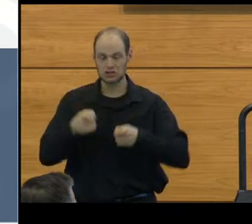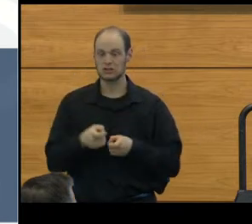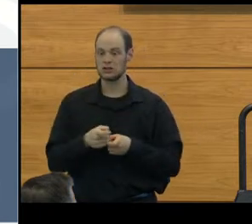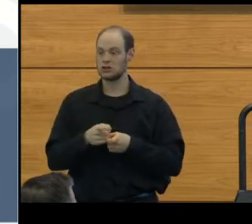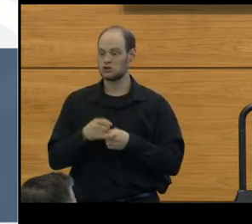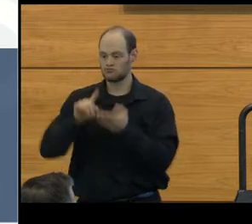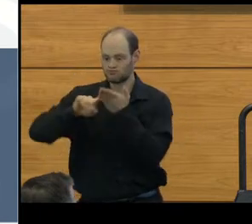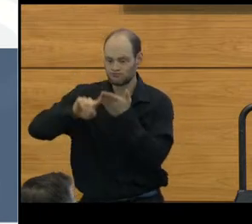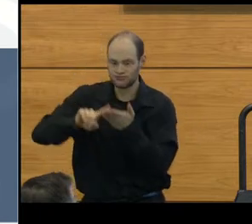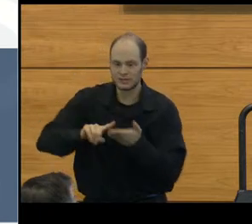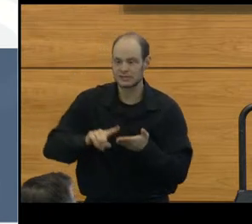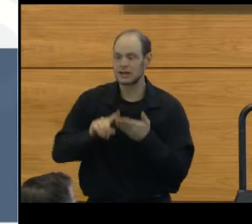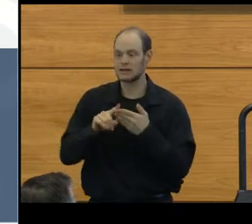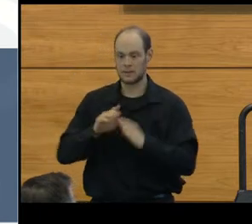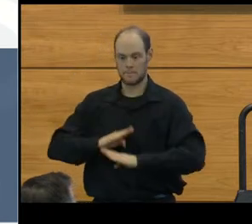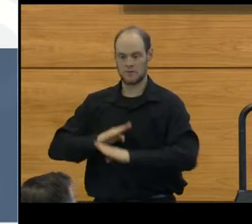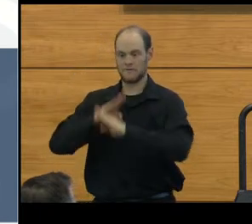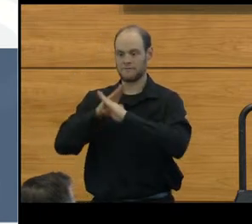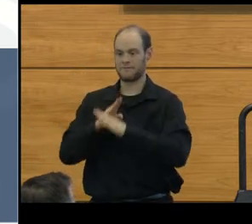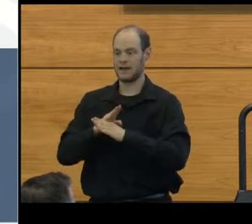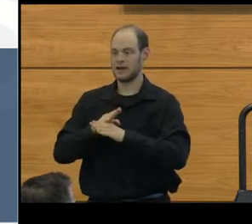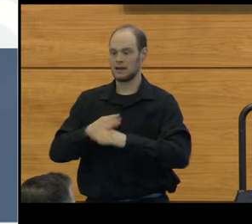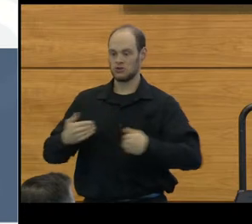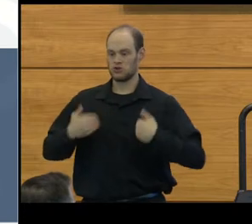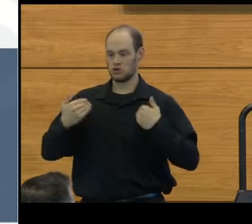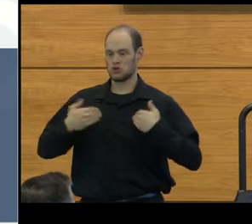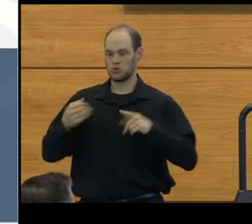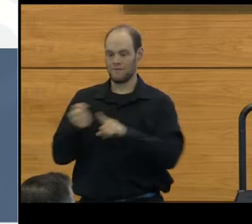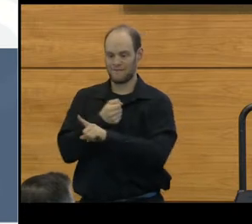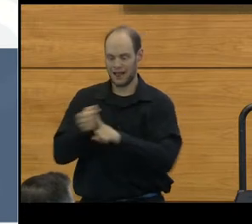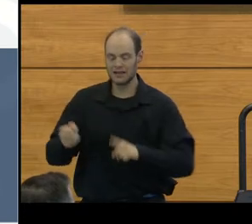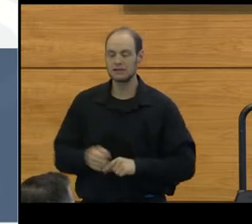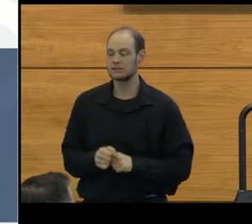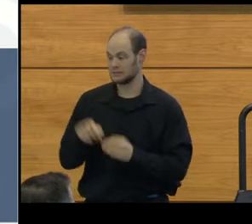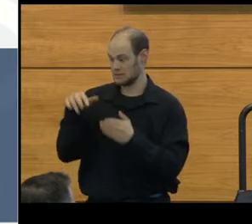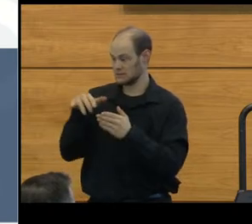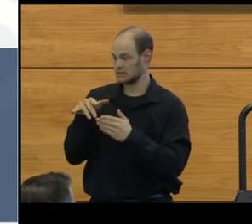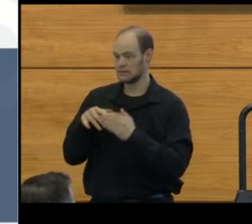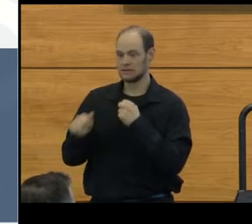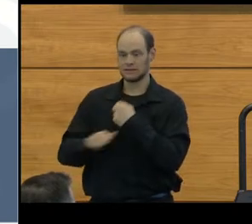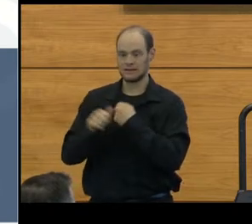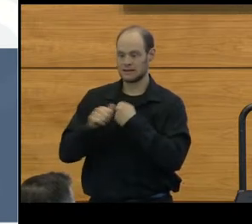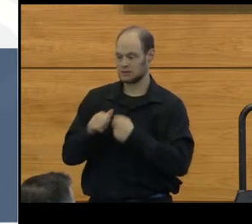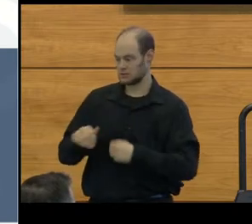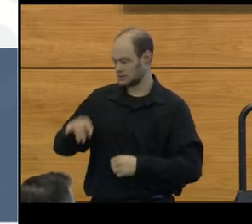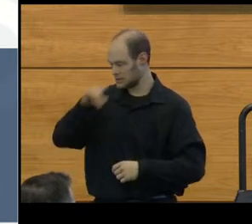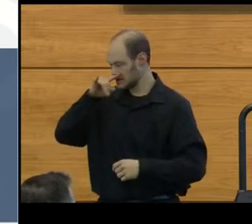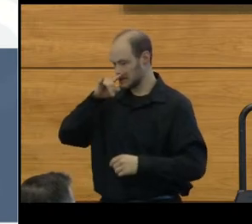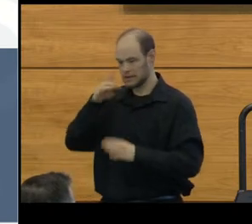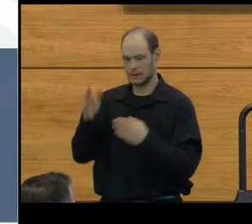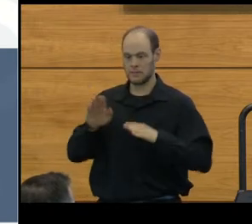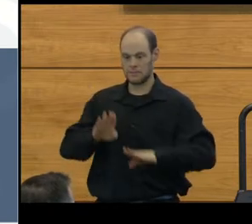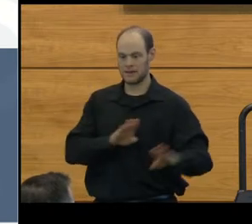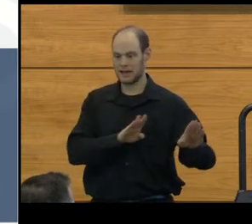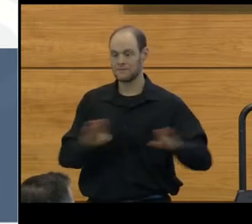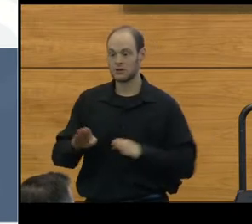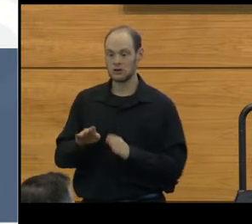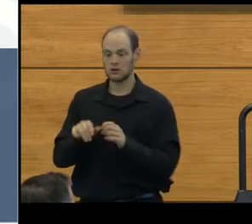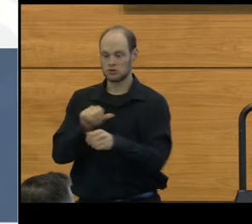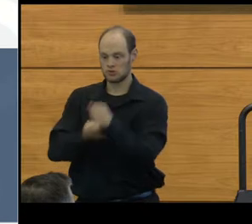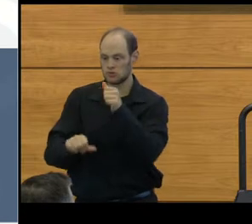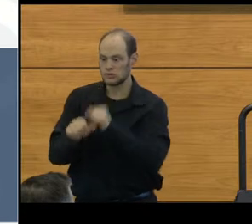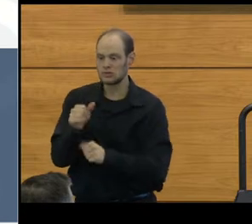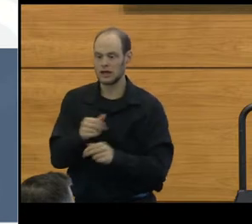to investigate and prevent youth violence. He studies harmful adolescent behavior, suicide